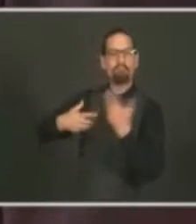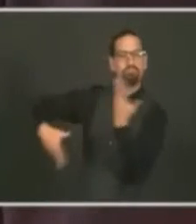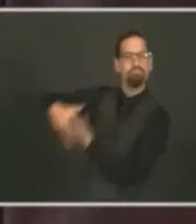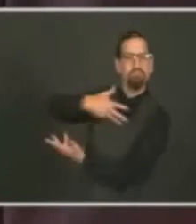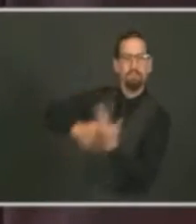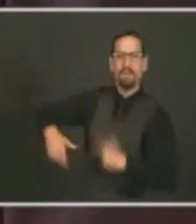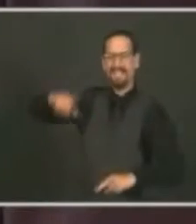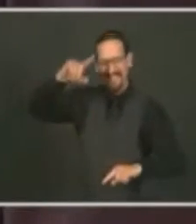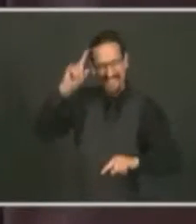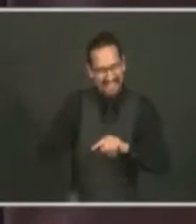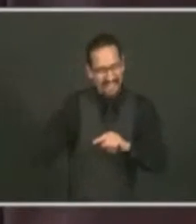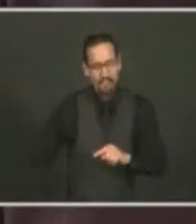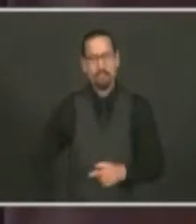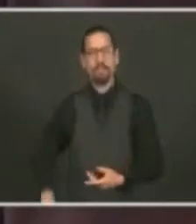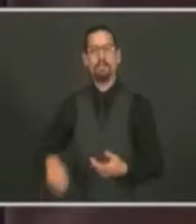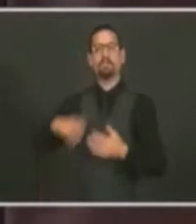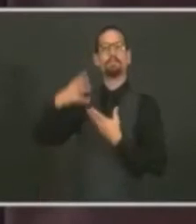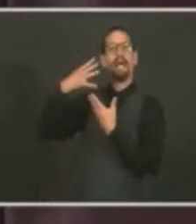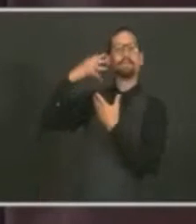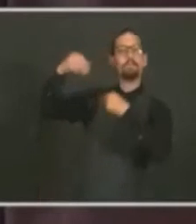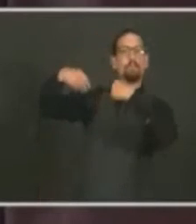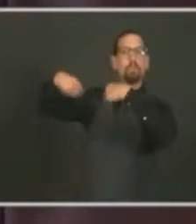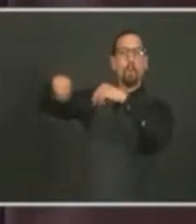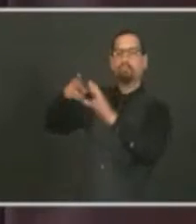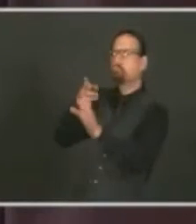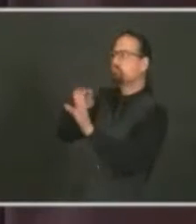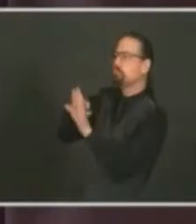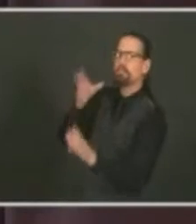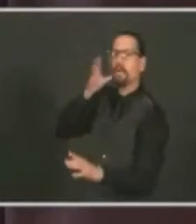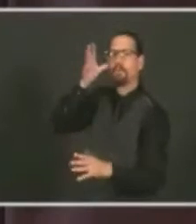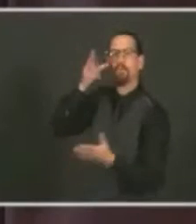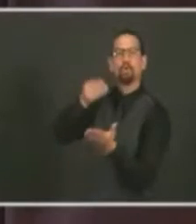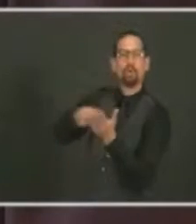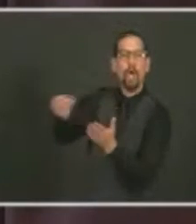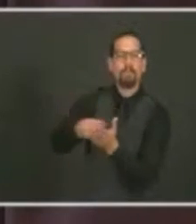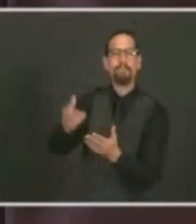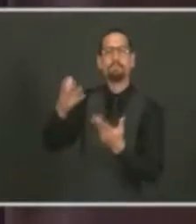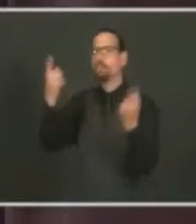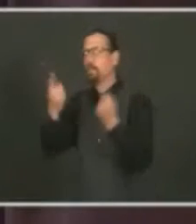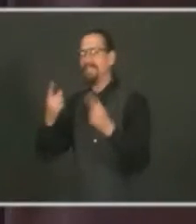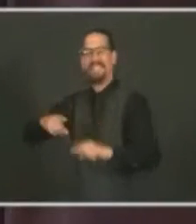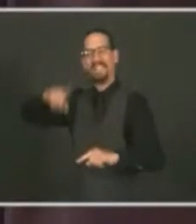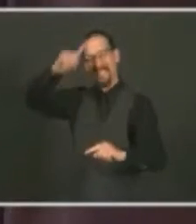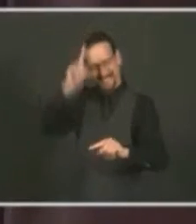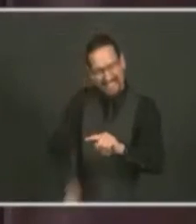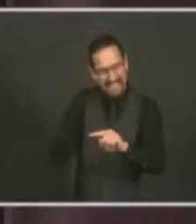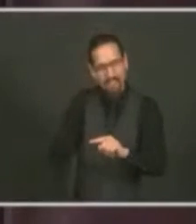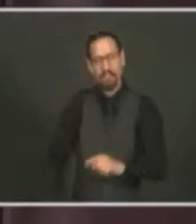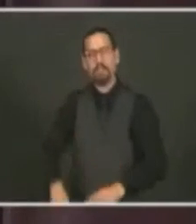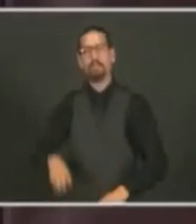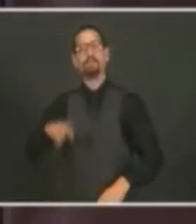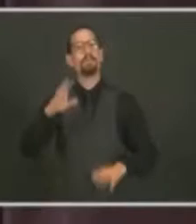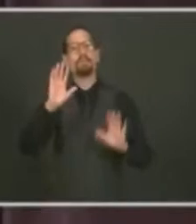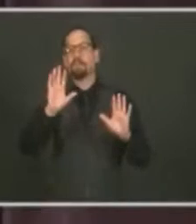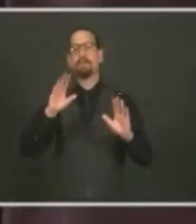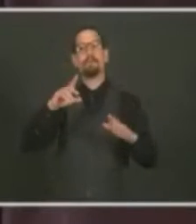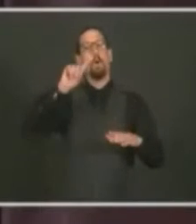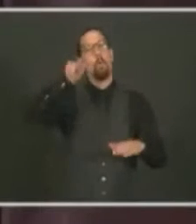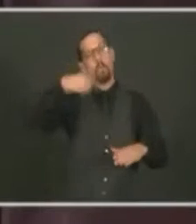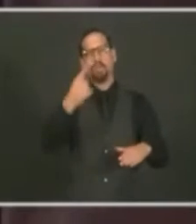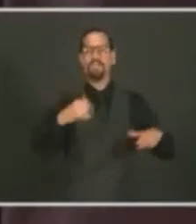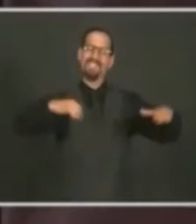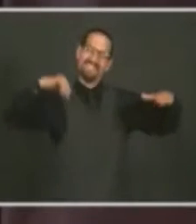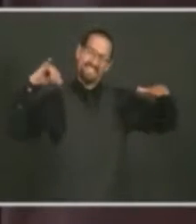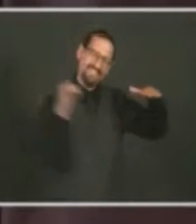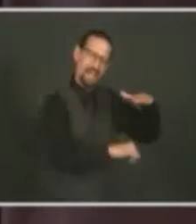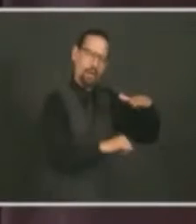or, like I said, being with your friends. It means staying at home. This is rough. I